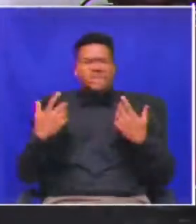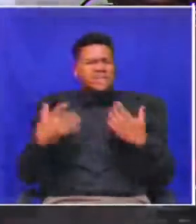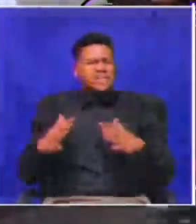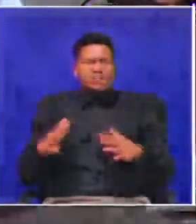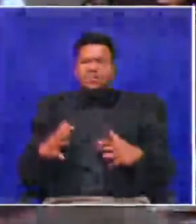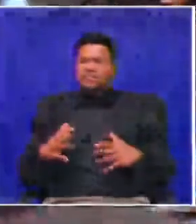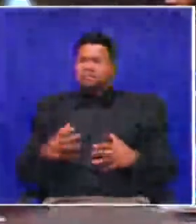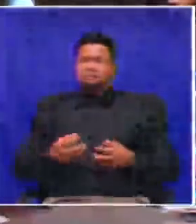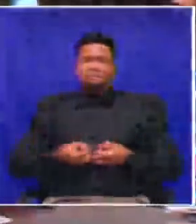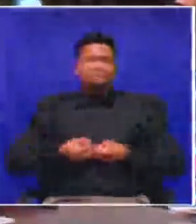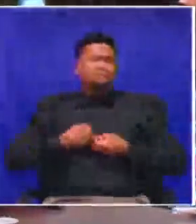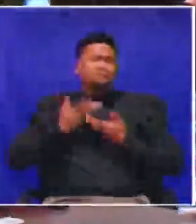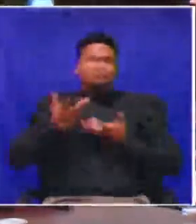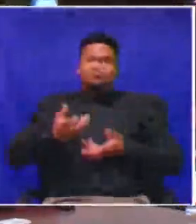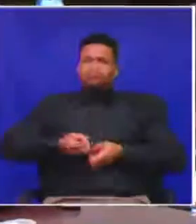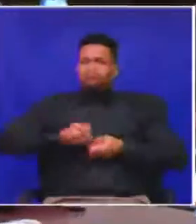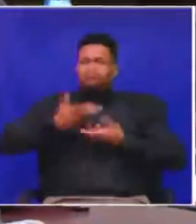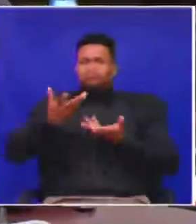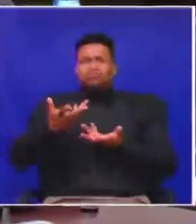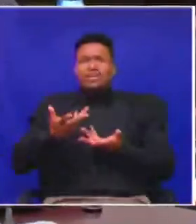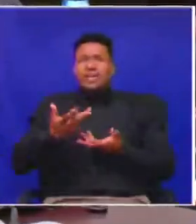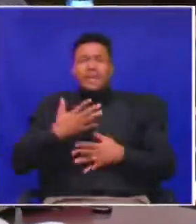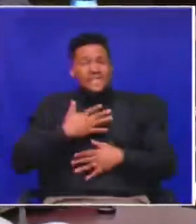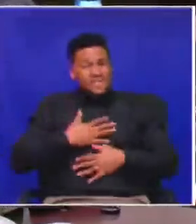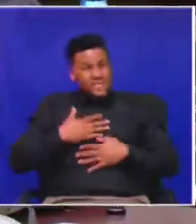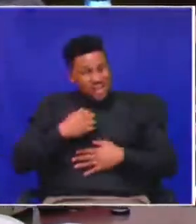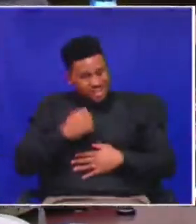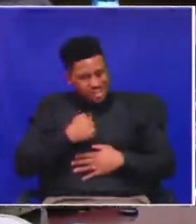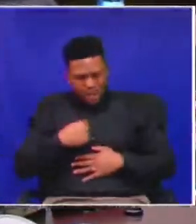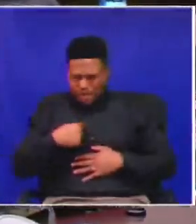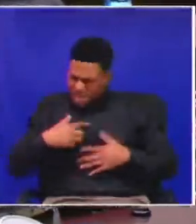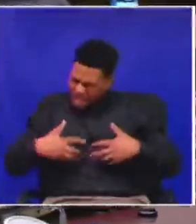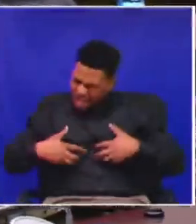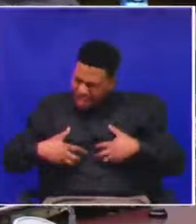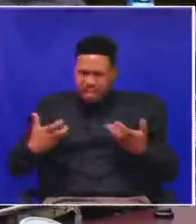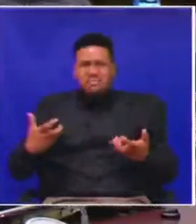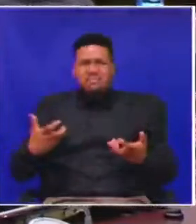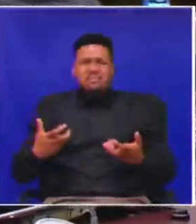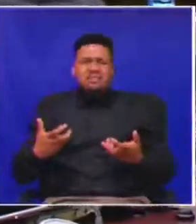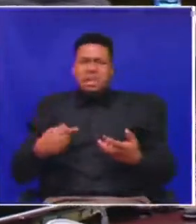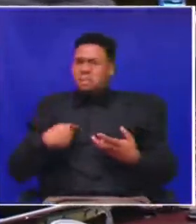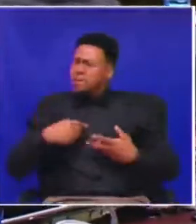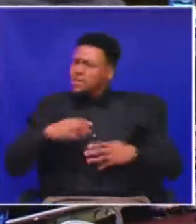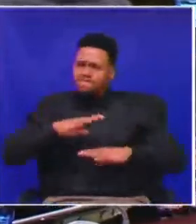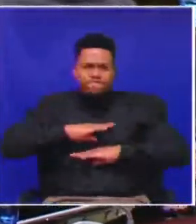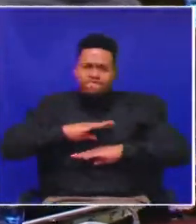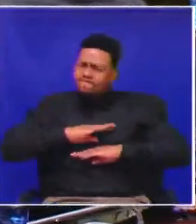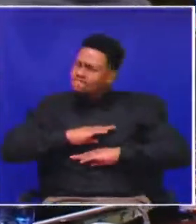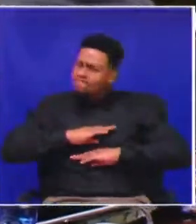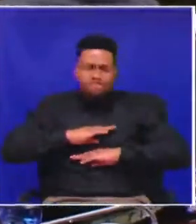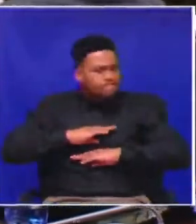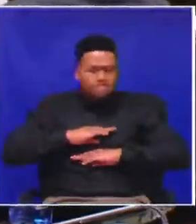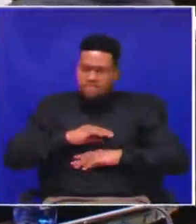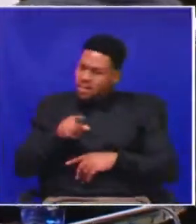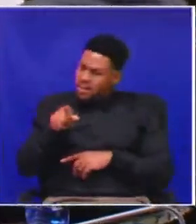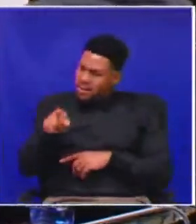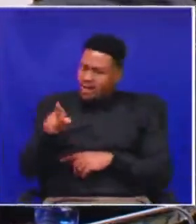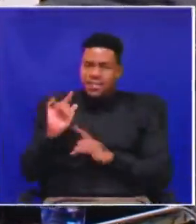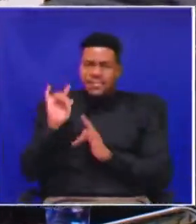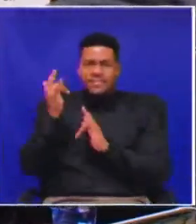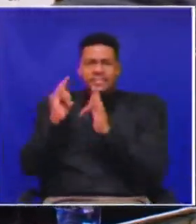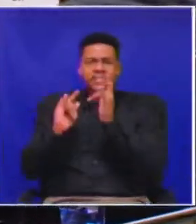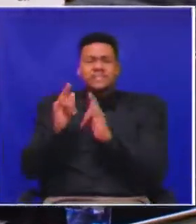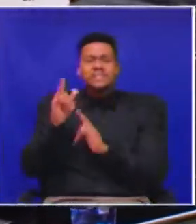displeasure, my anger, my dissatisfaction with the state of the city that I